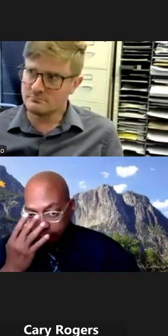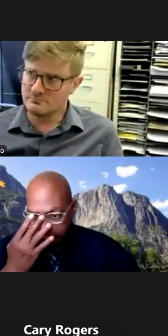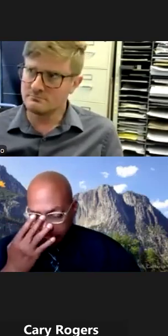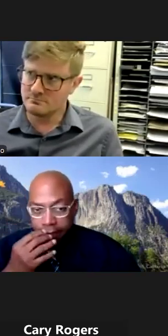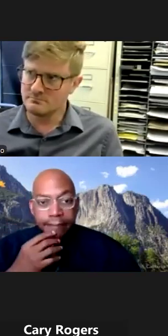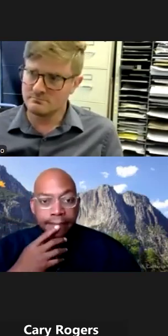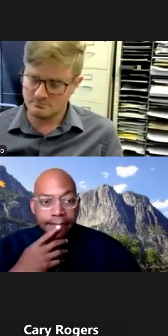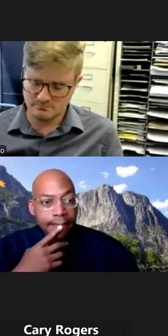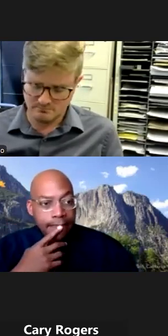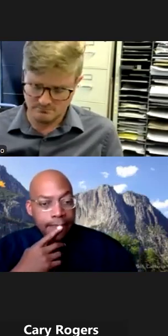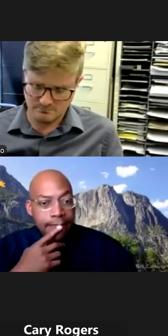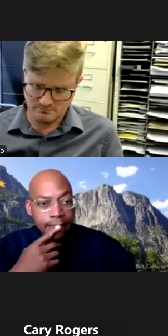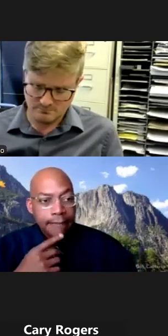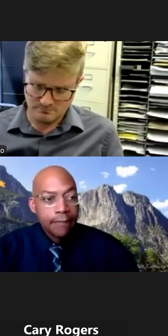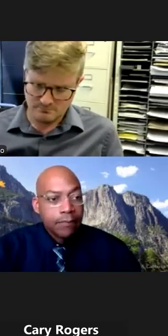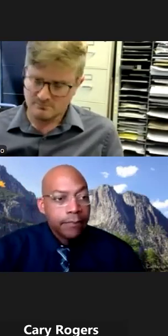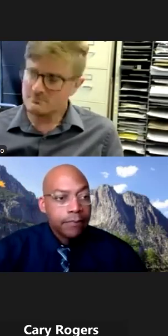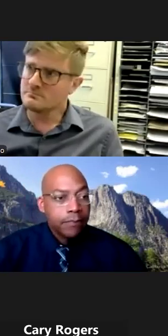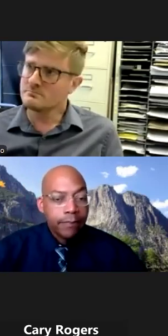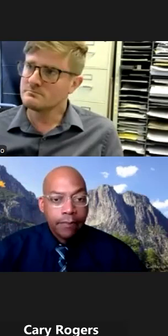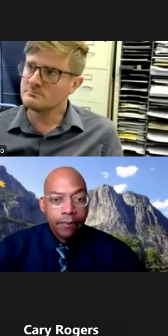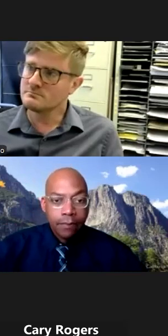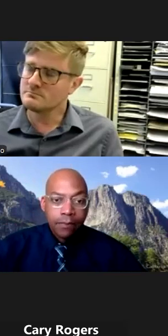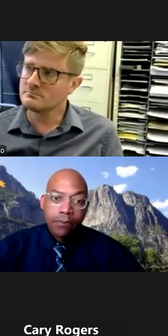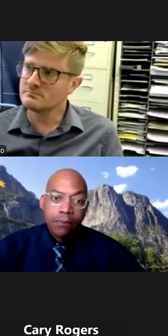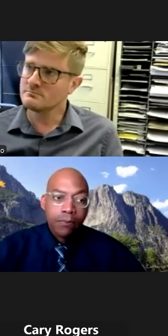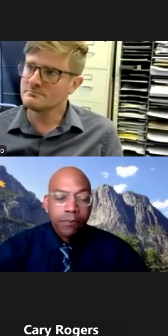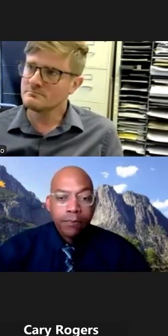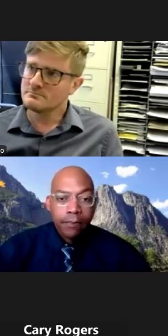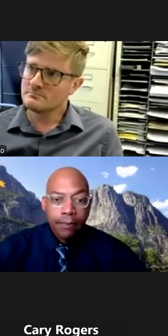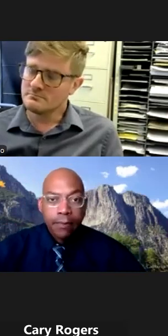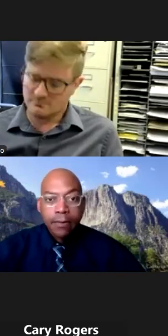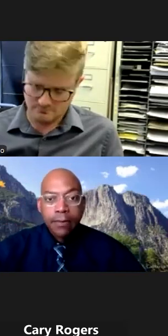that. My next question is to Mark.